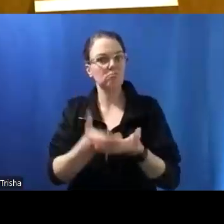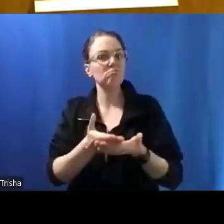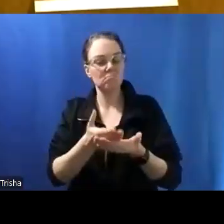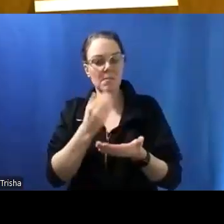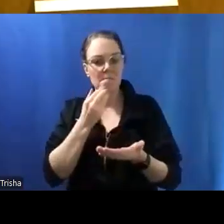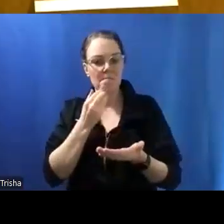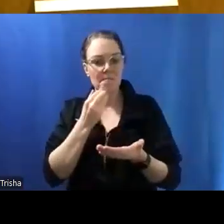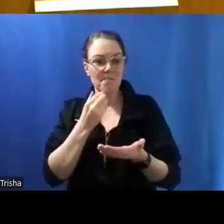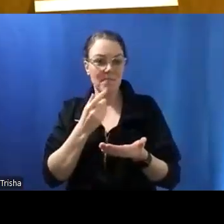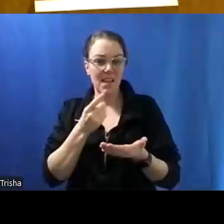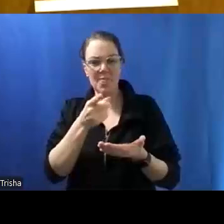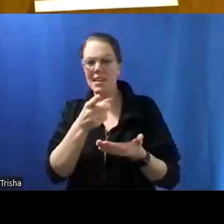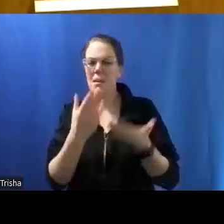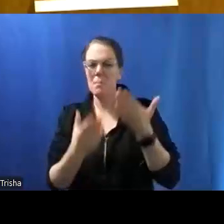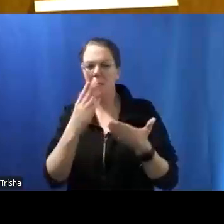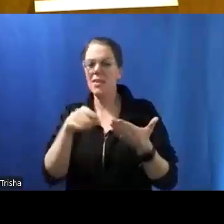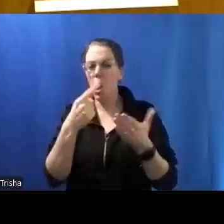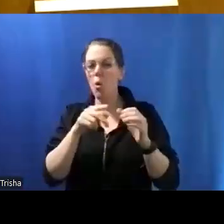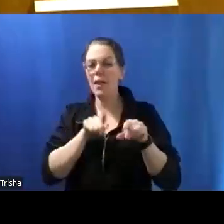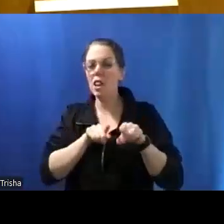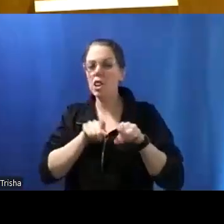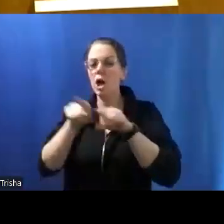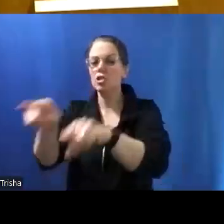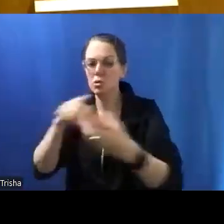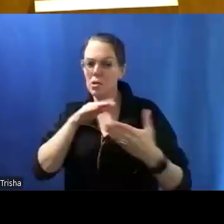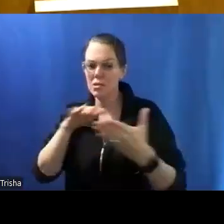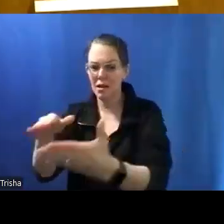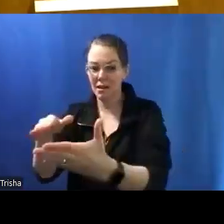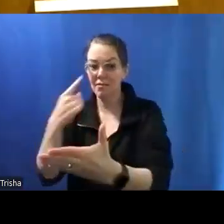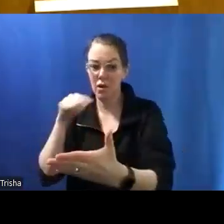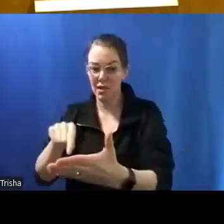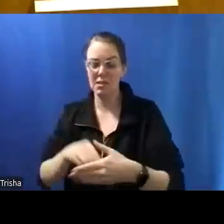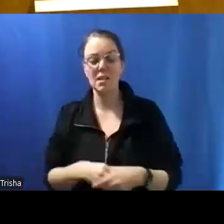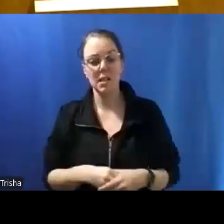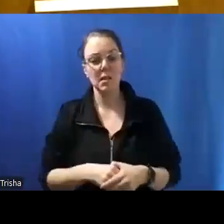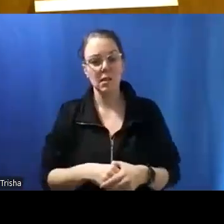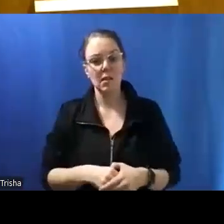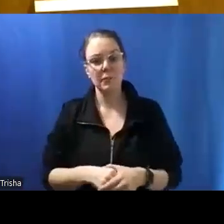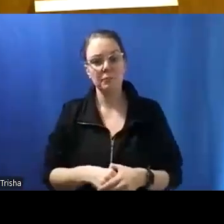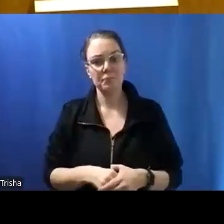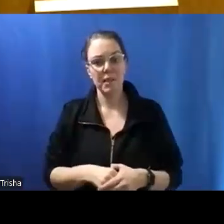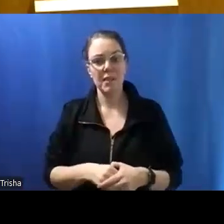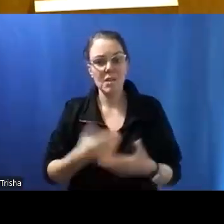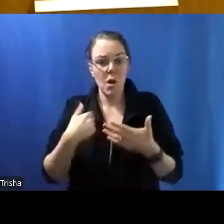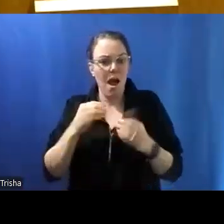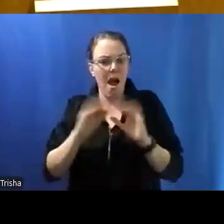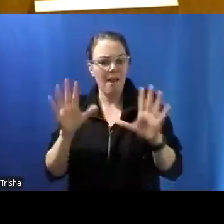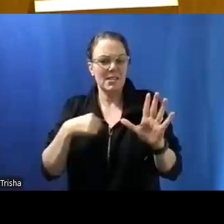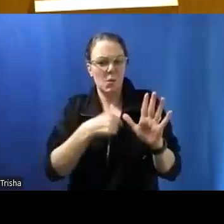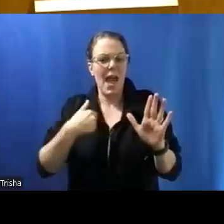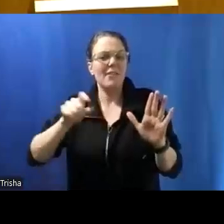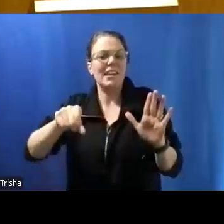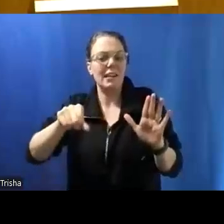is maybe the only longitudinal study of this issue, that again, there's a need, not just